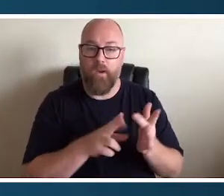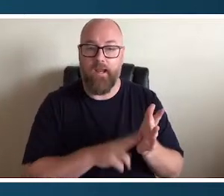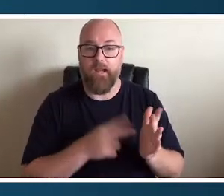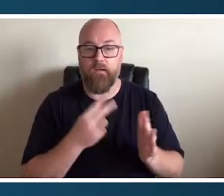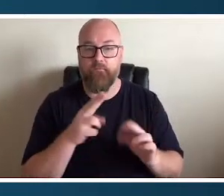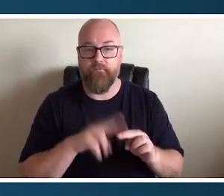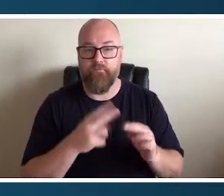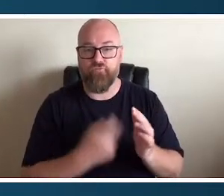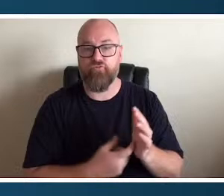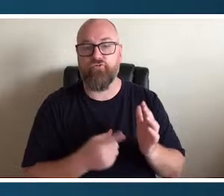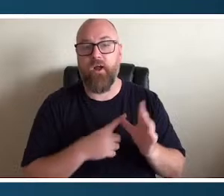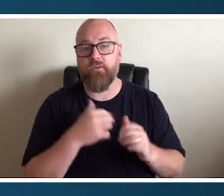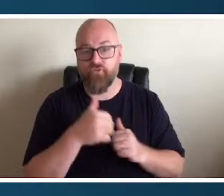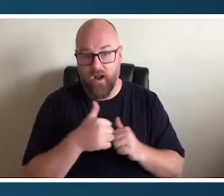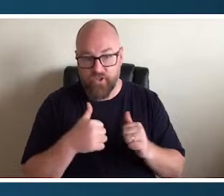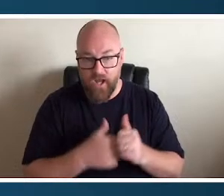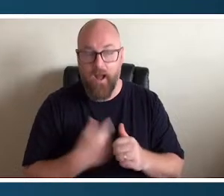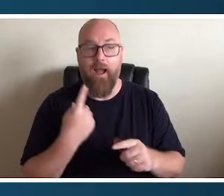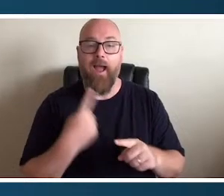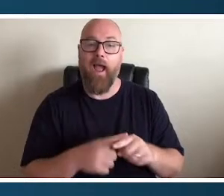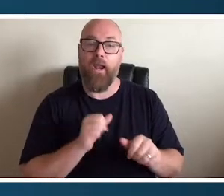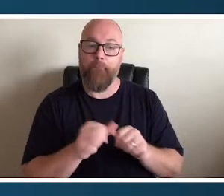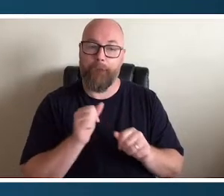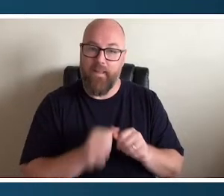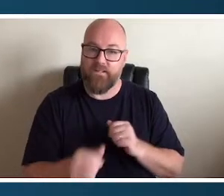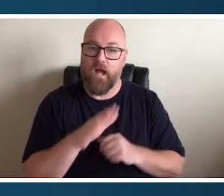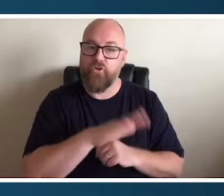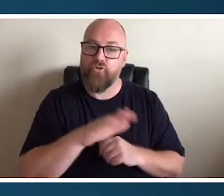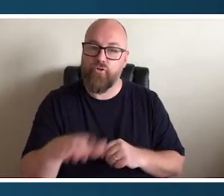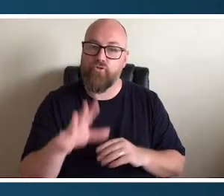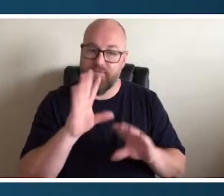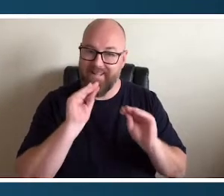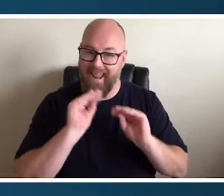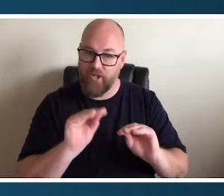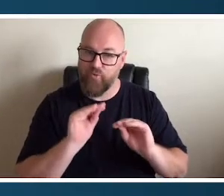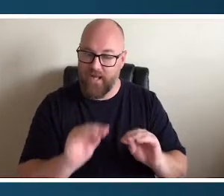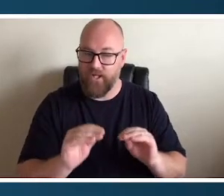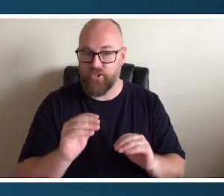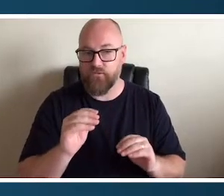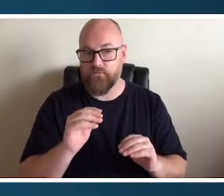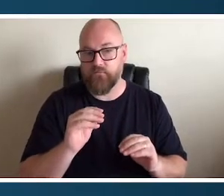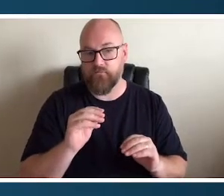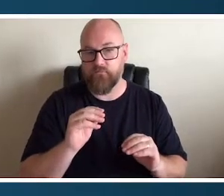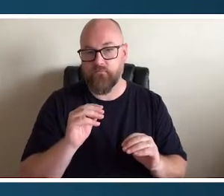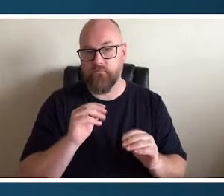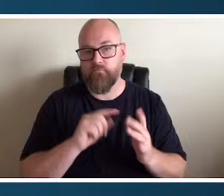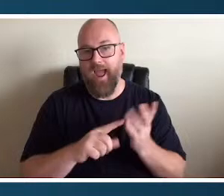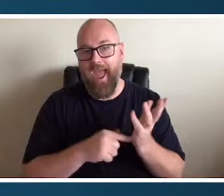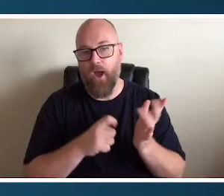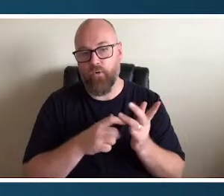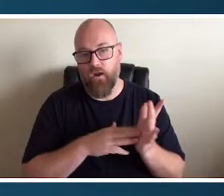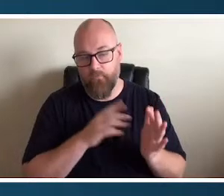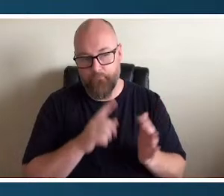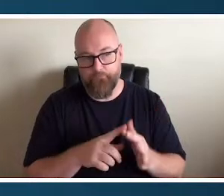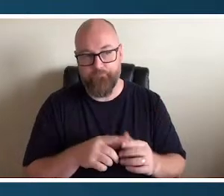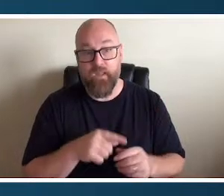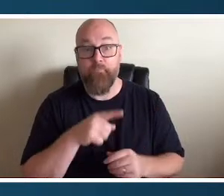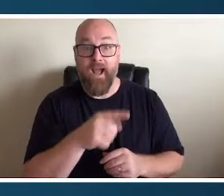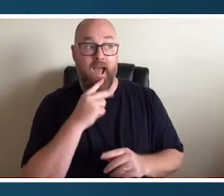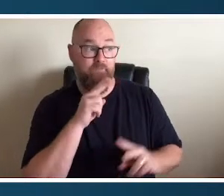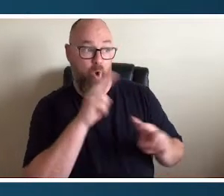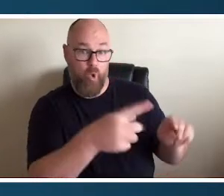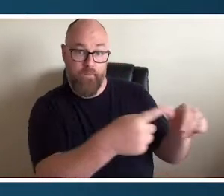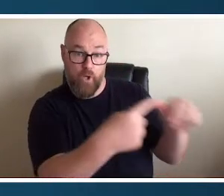children education outcome. And interestingly, if you look at the second graph here, The responses are very similar between